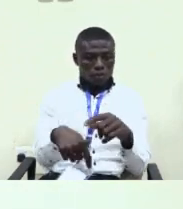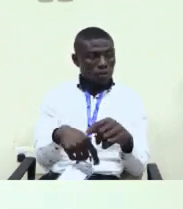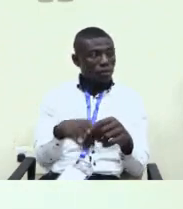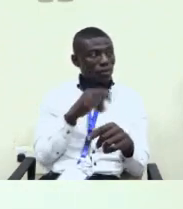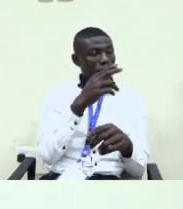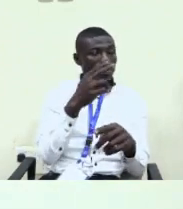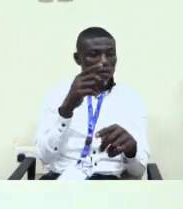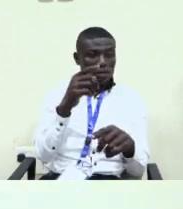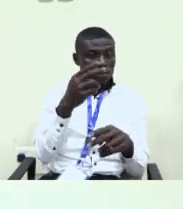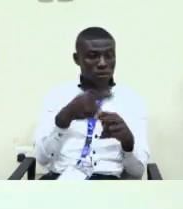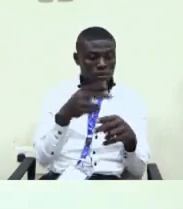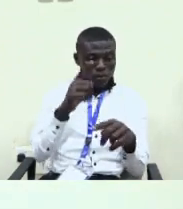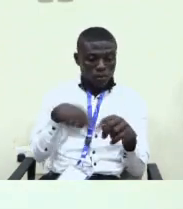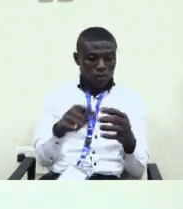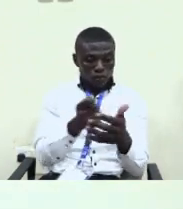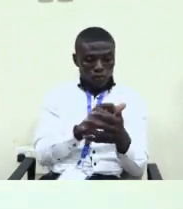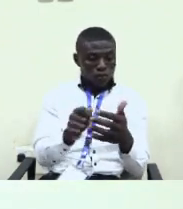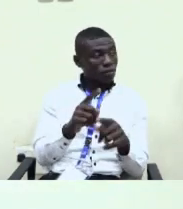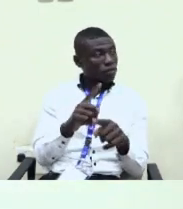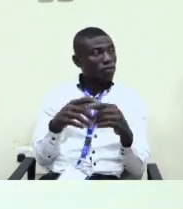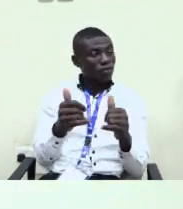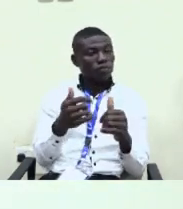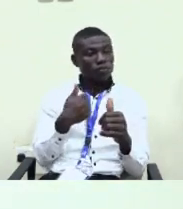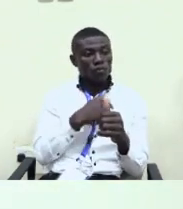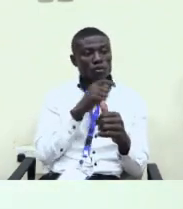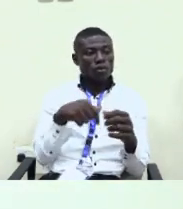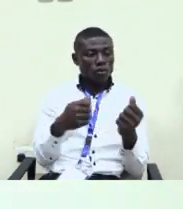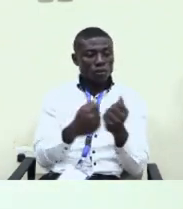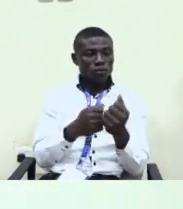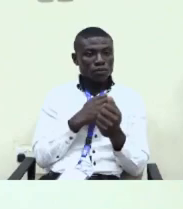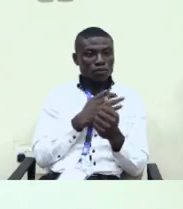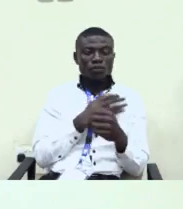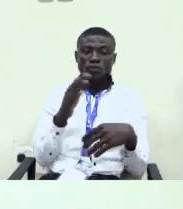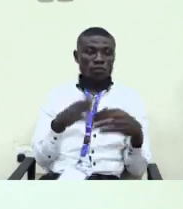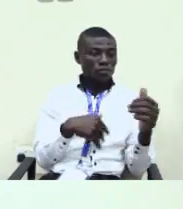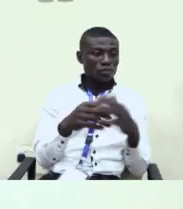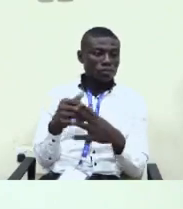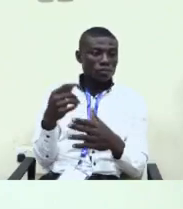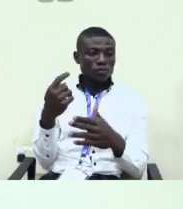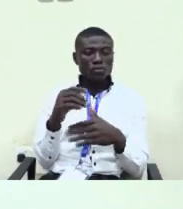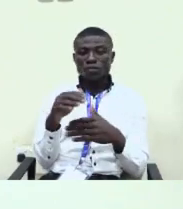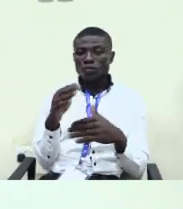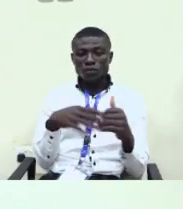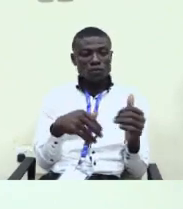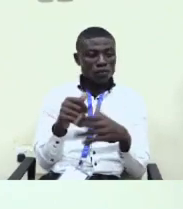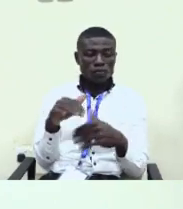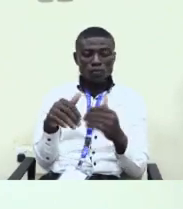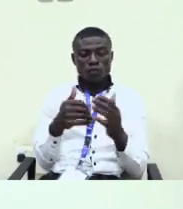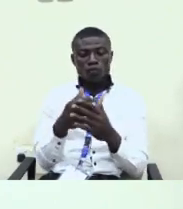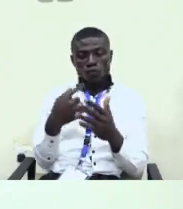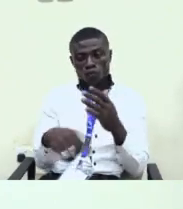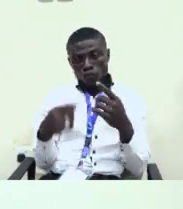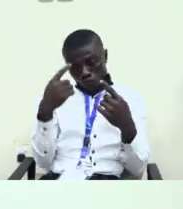my name, okay? And so let's support us regardless of our